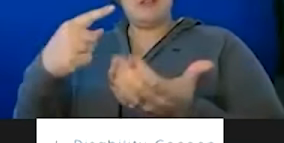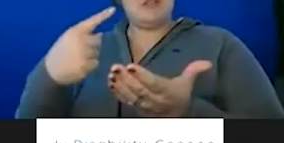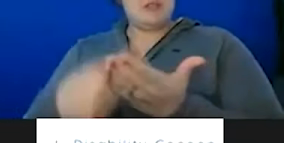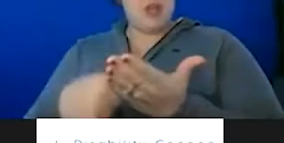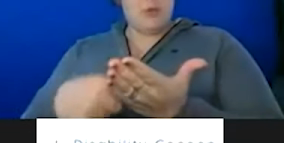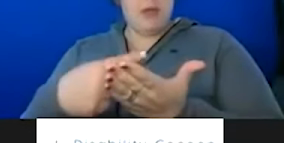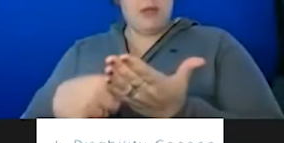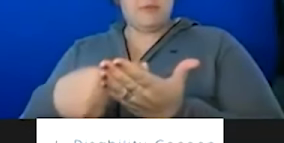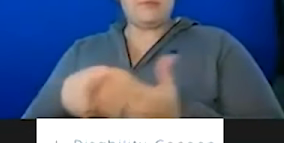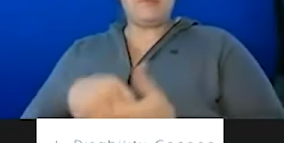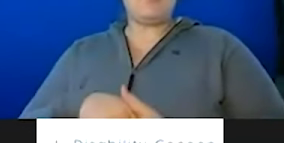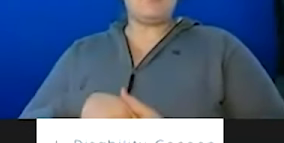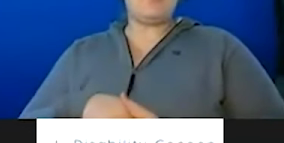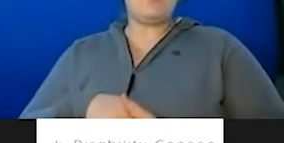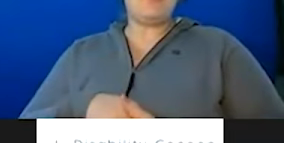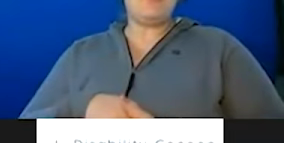and